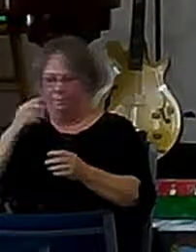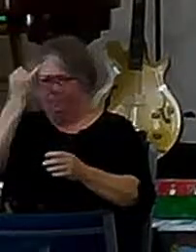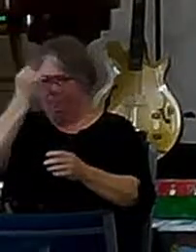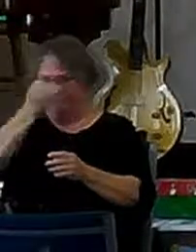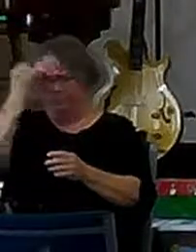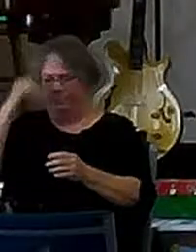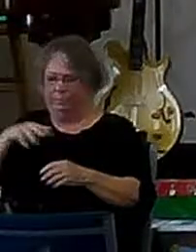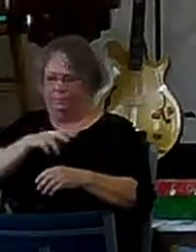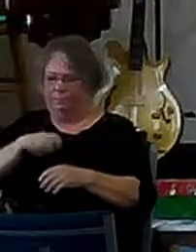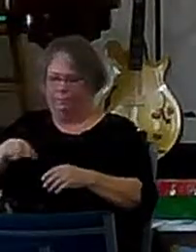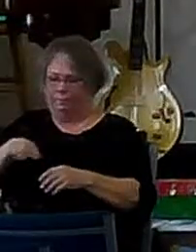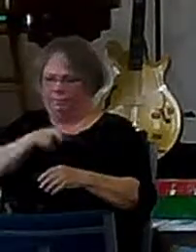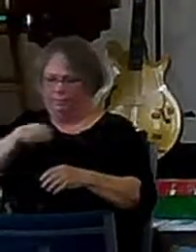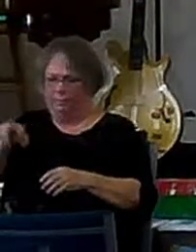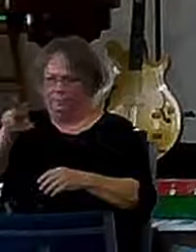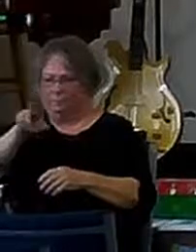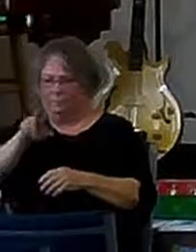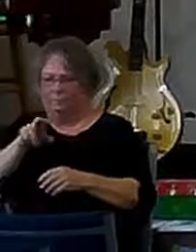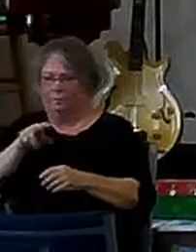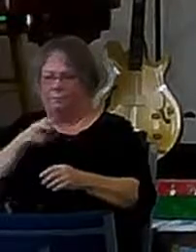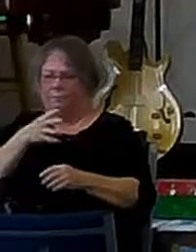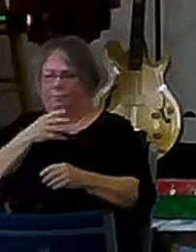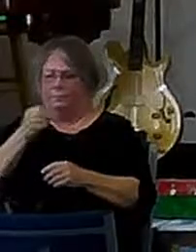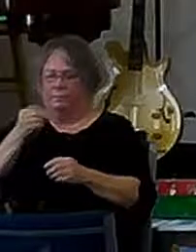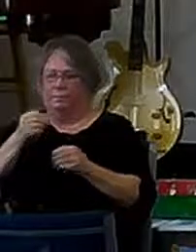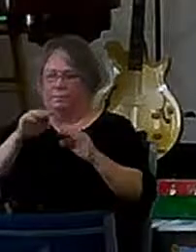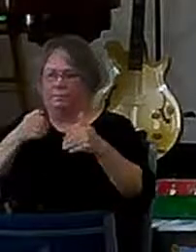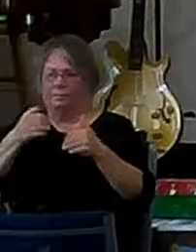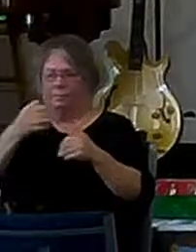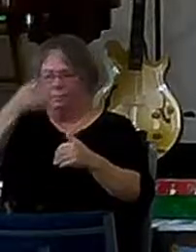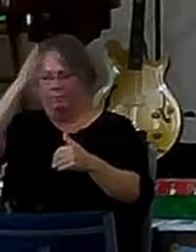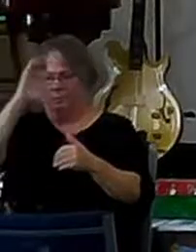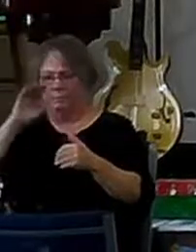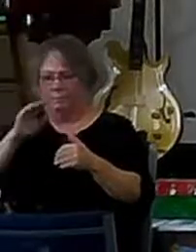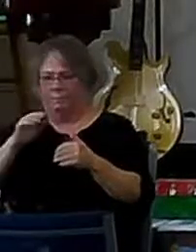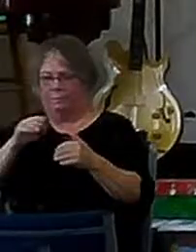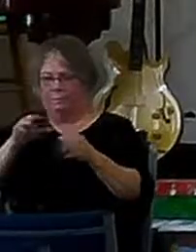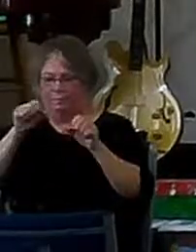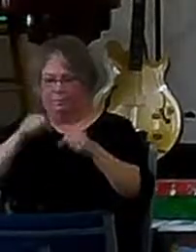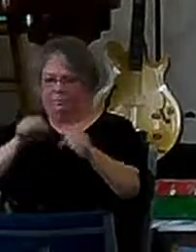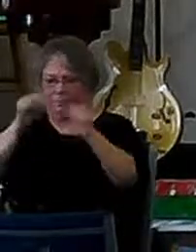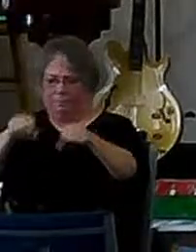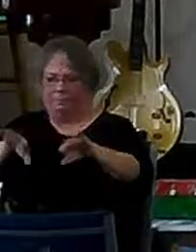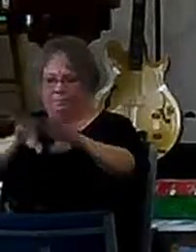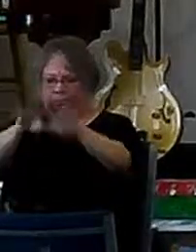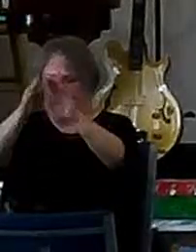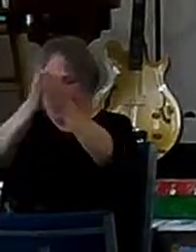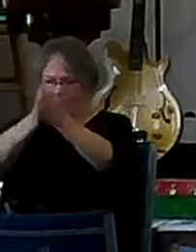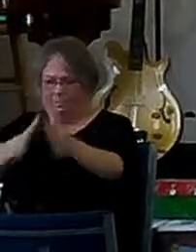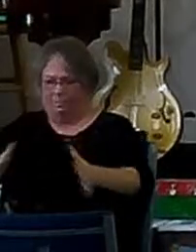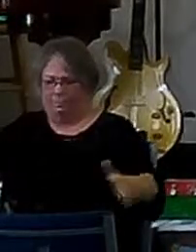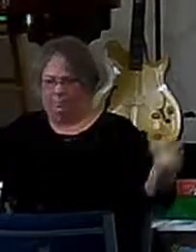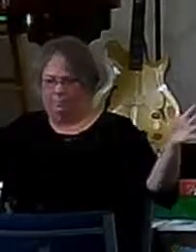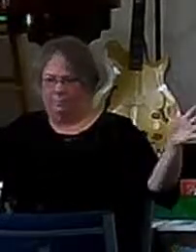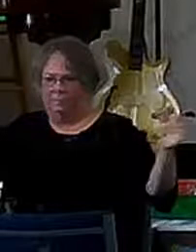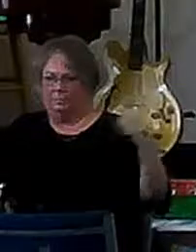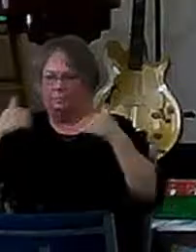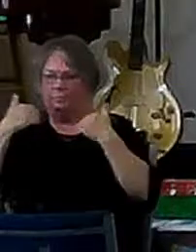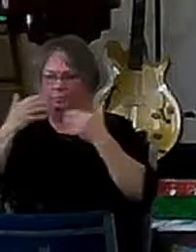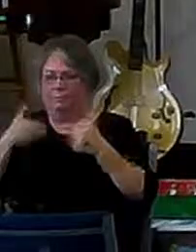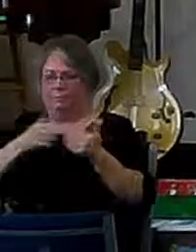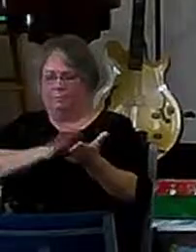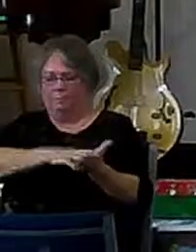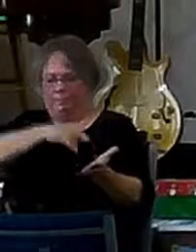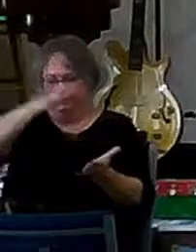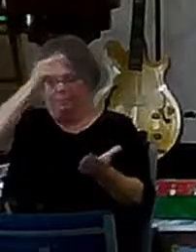children of Israel into that desert land, and how he provided for them, and how that glory cloud